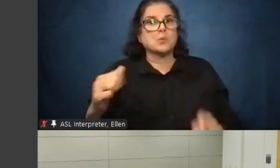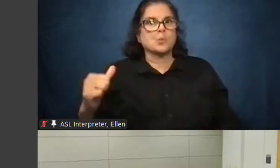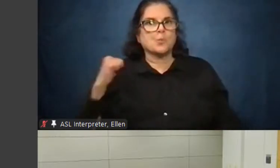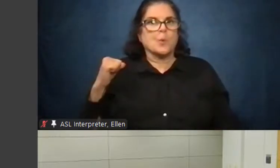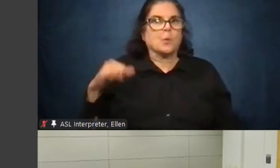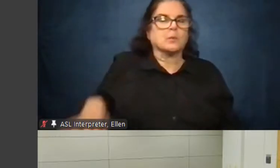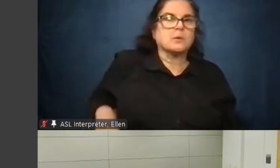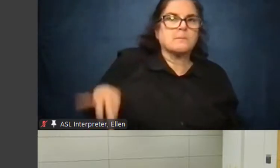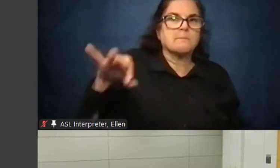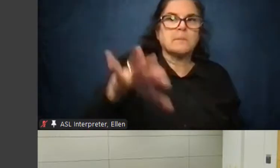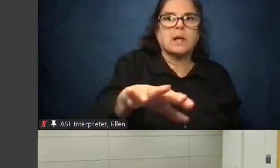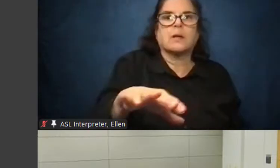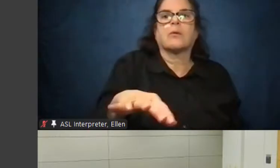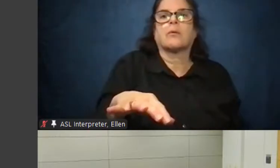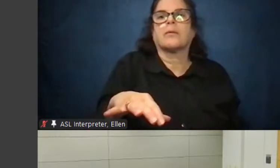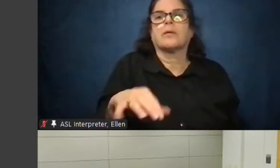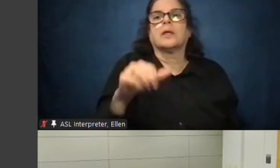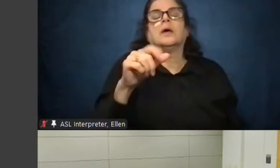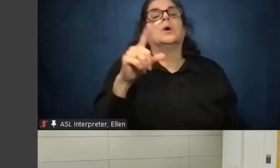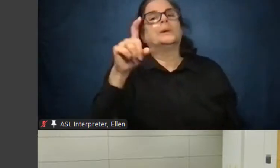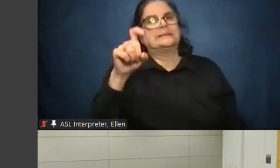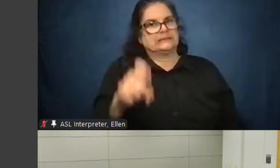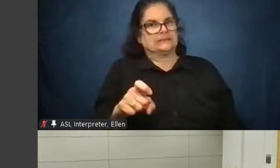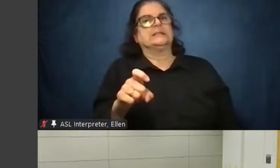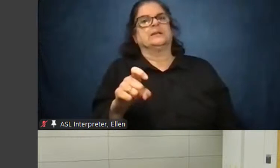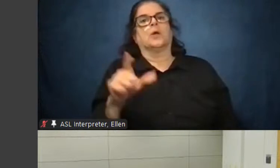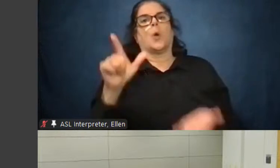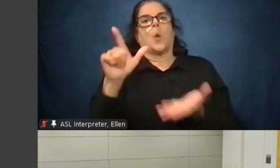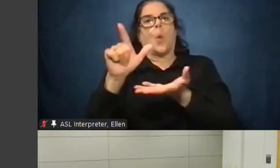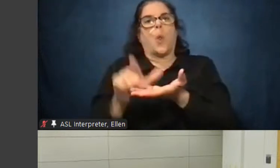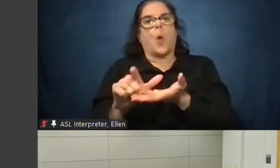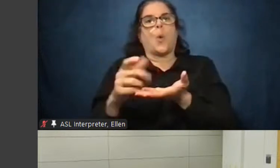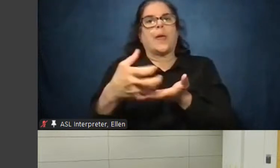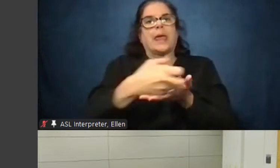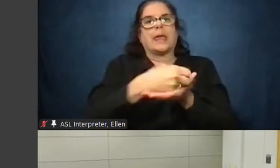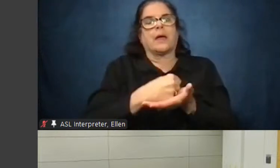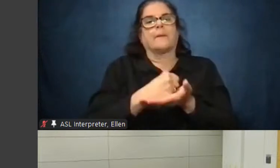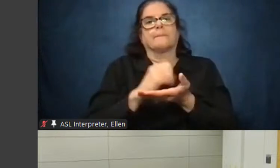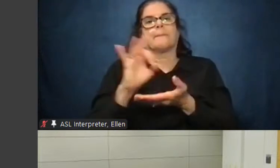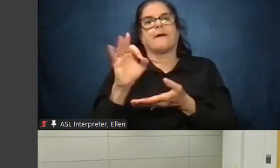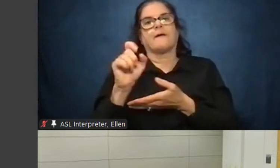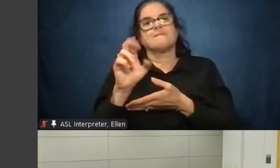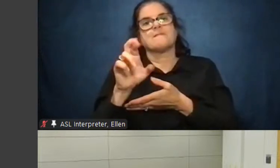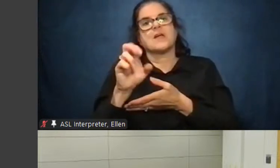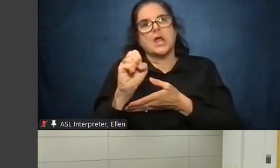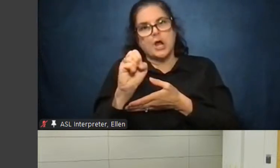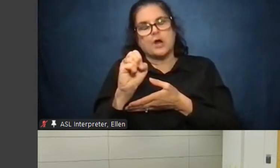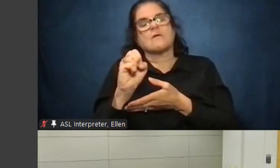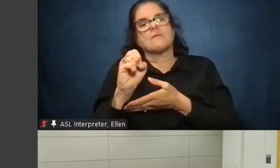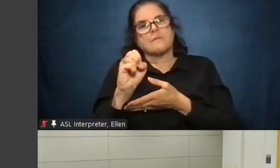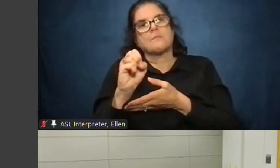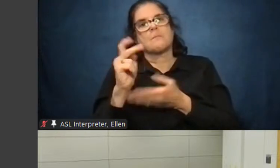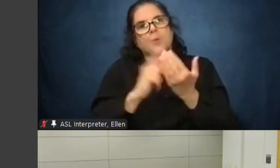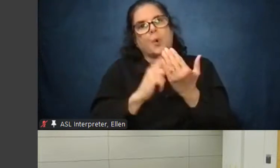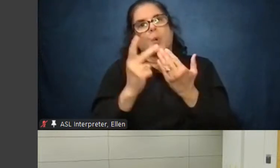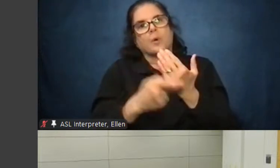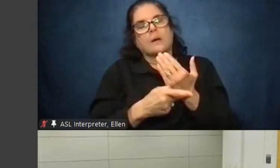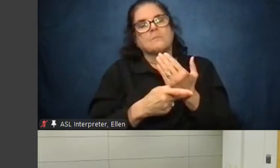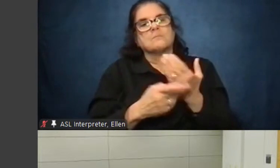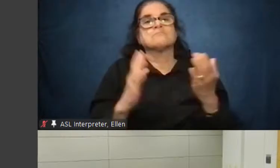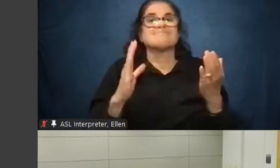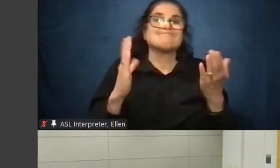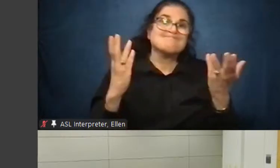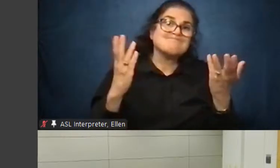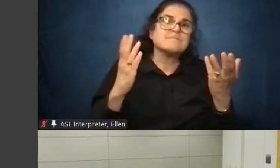CTA is we don't have a low income fare program right now. We're eager to expand and have the state authorize that and give us the funding for it, because I